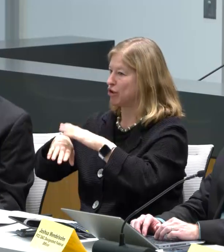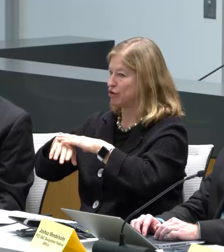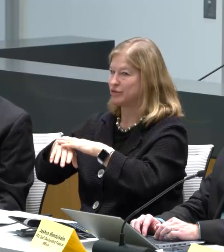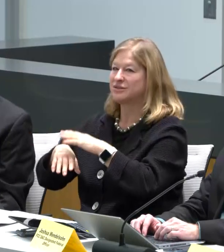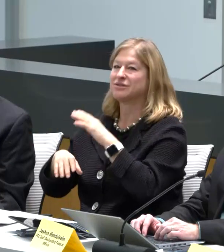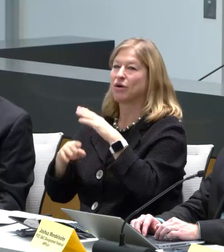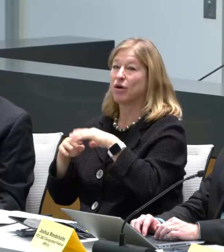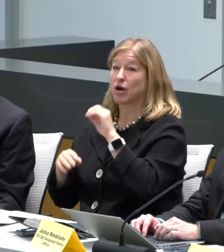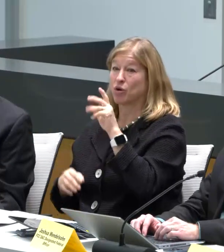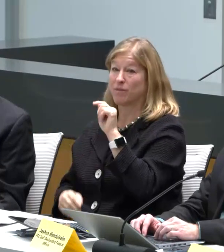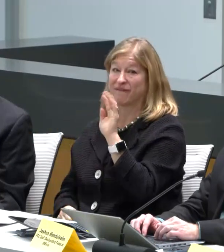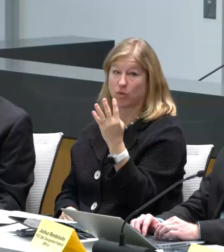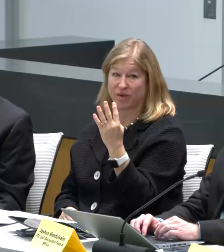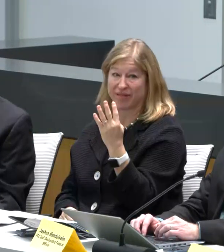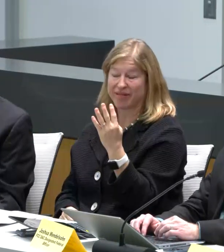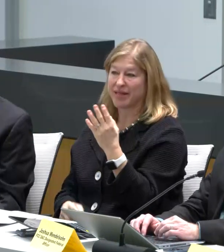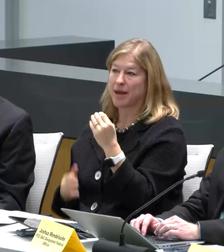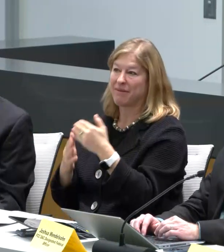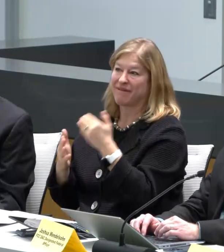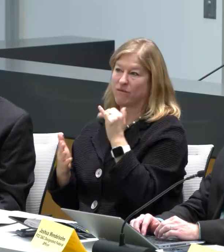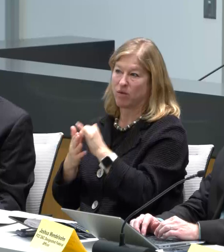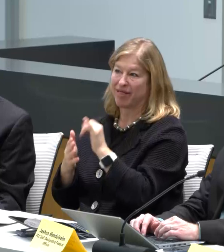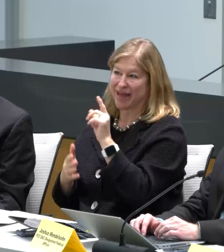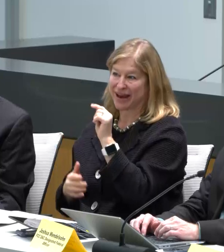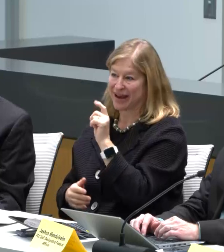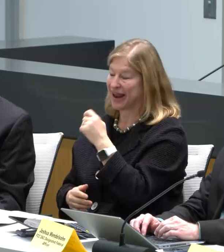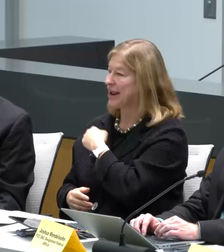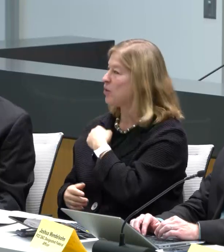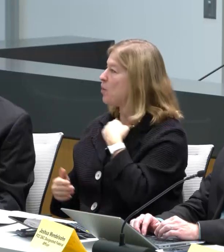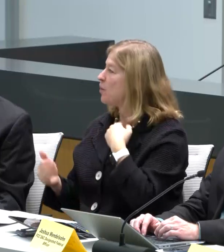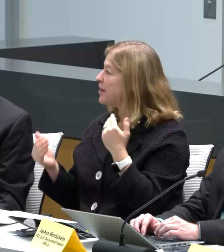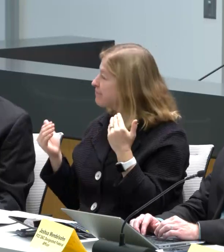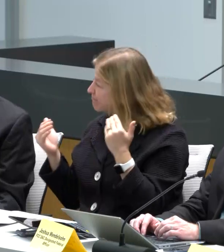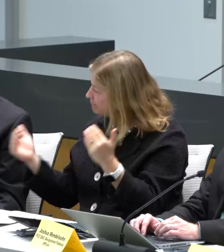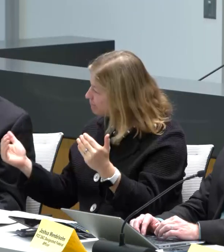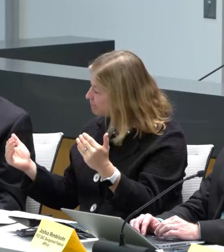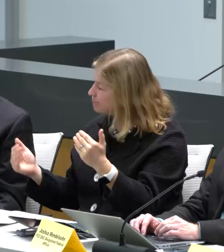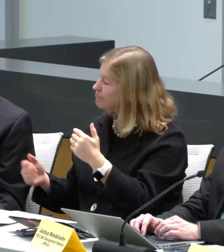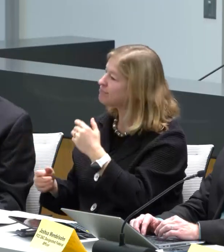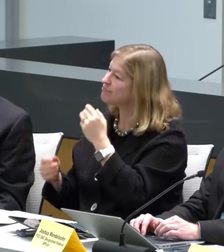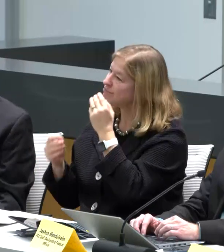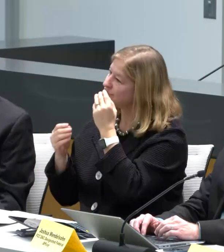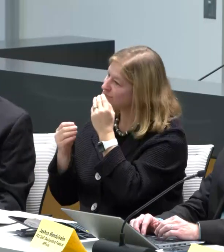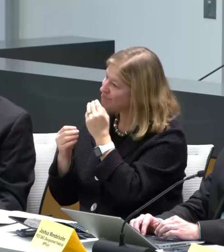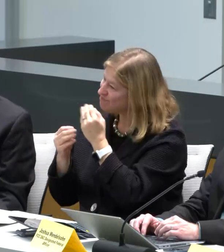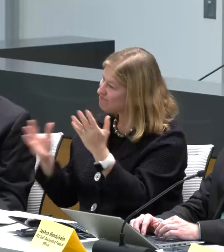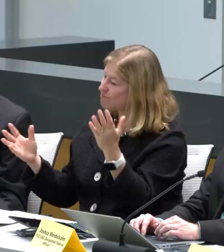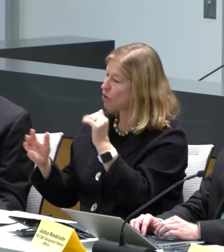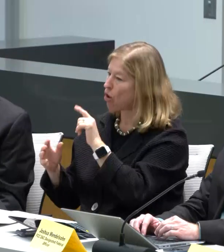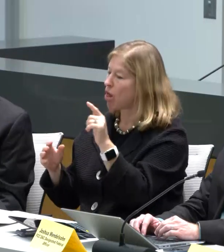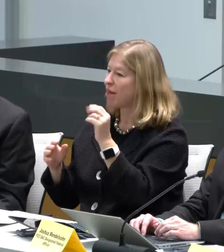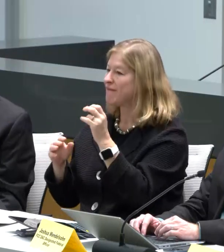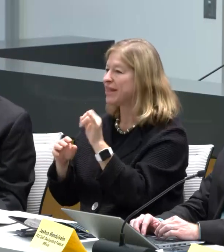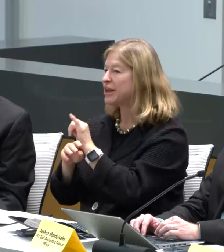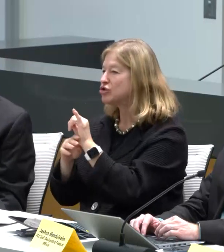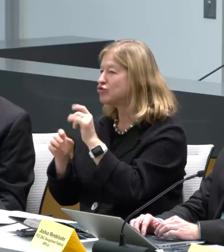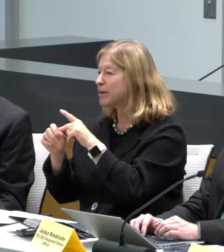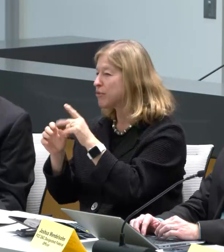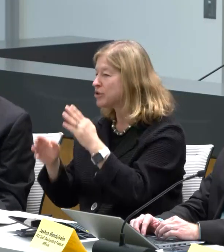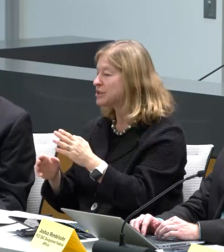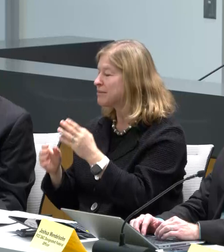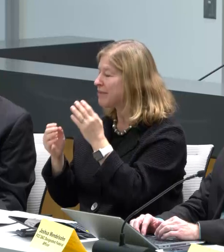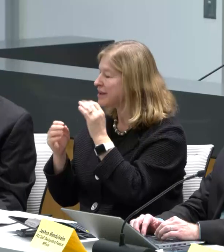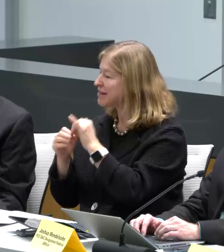We did have a test of the emergency alert system that took place on October 4th. Prior to that October 4th date, we had gone ahead